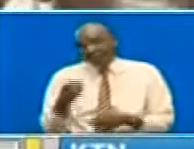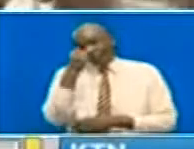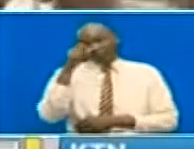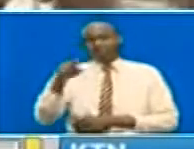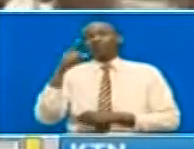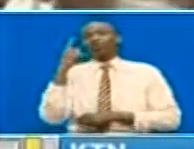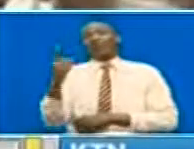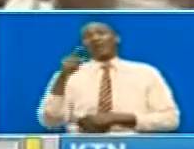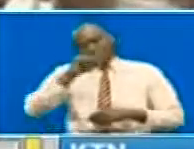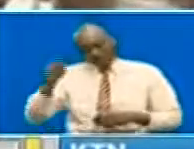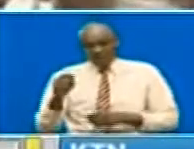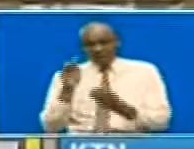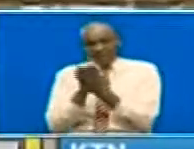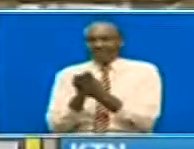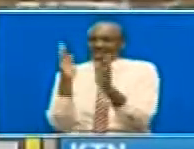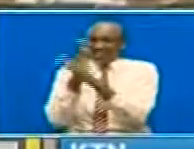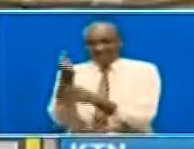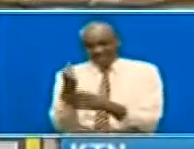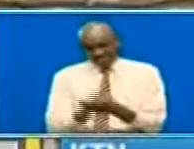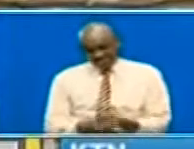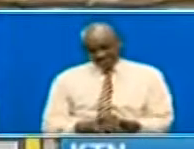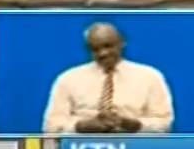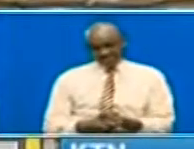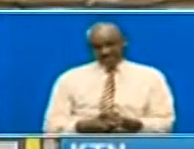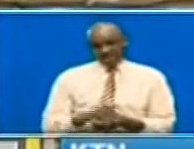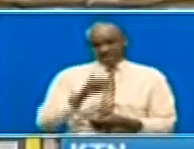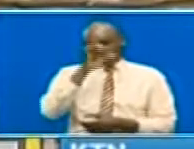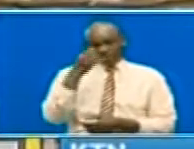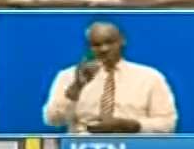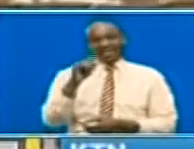5.1 million bags of maize. Joy Doreen Bira, KTN Business.